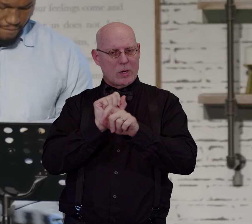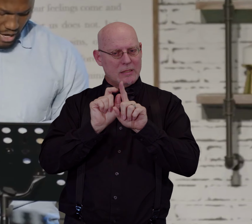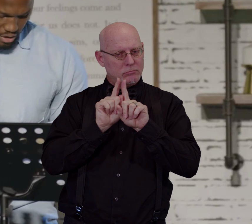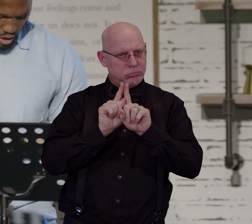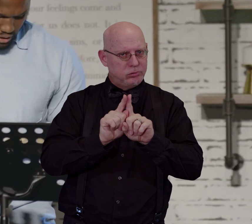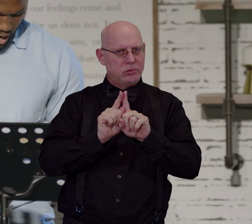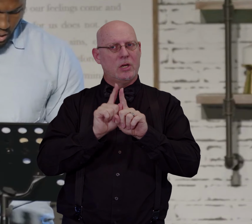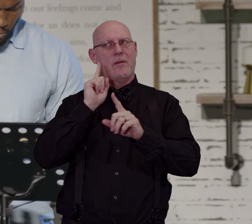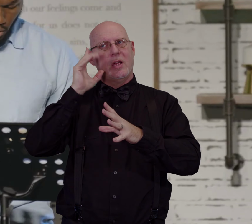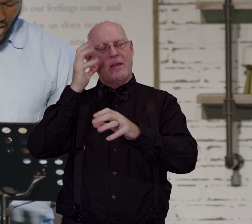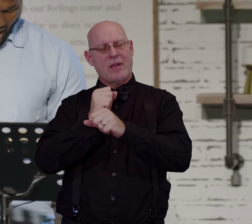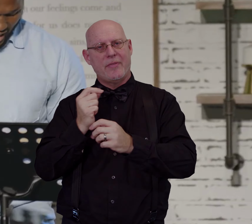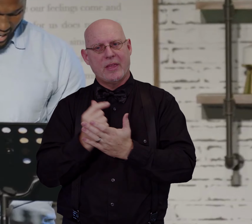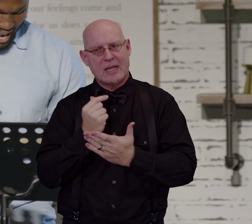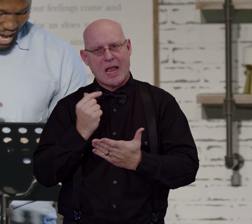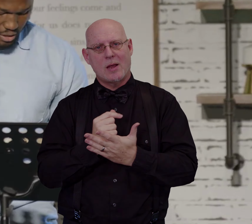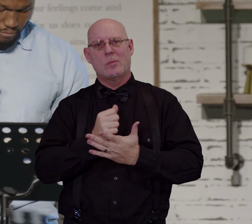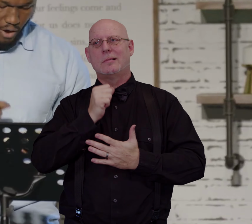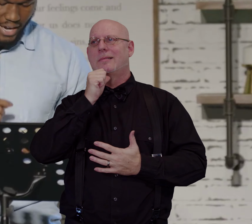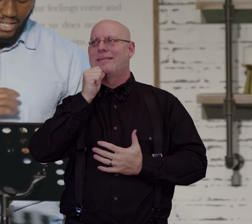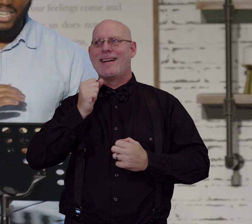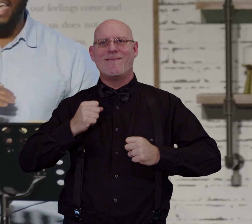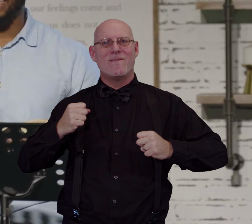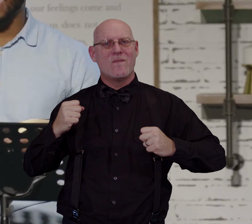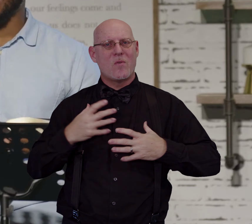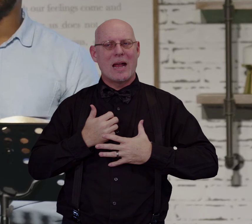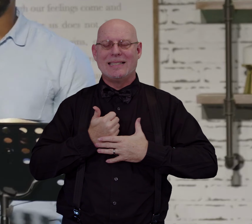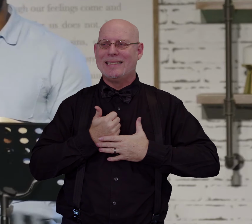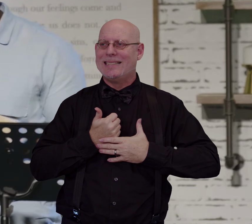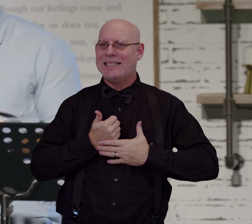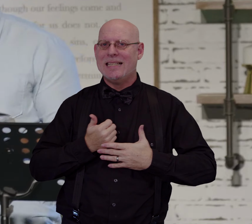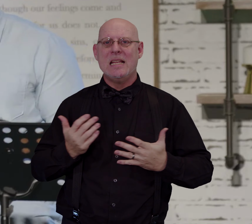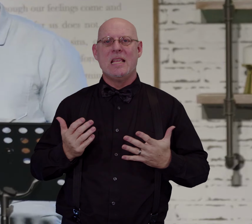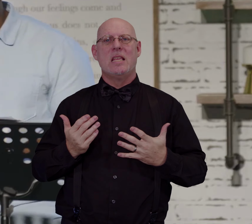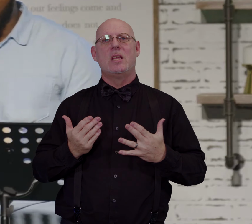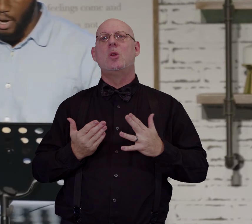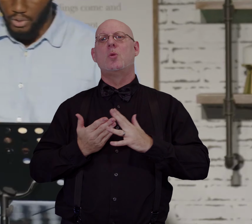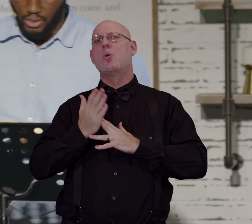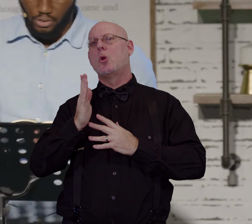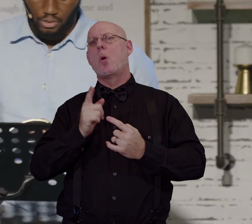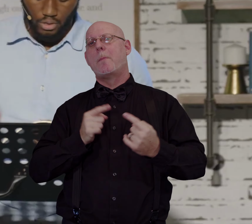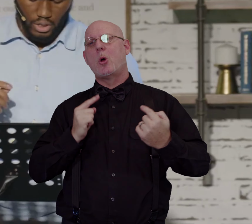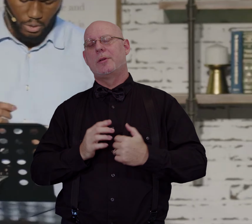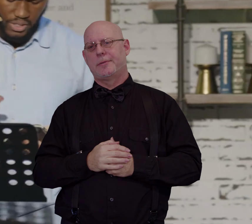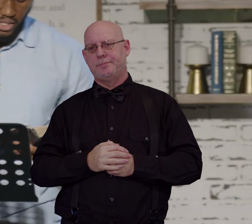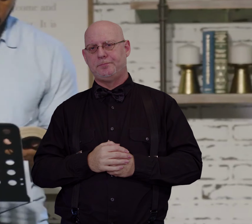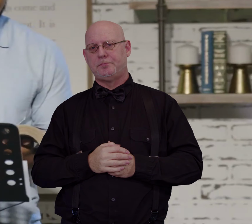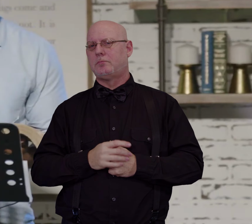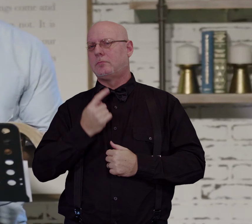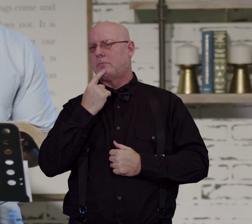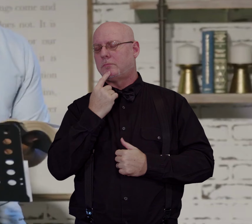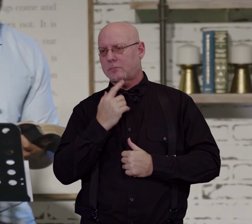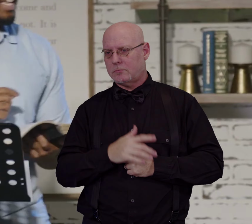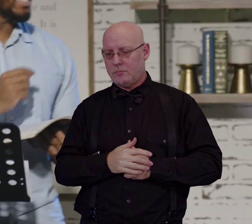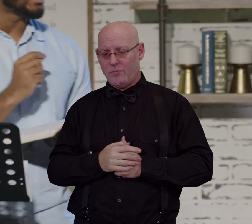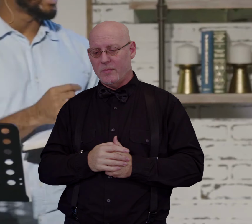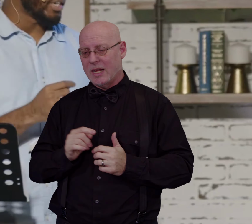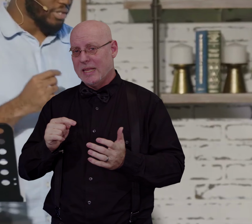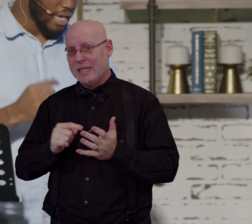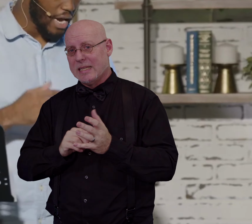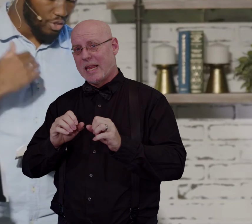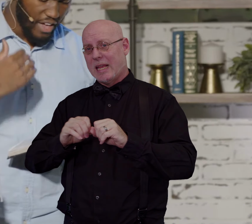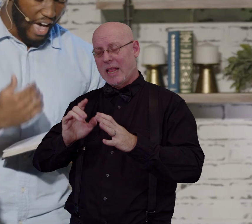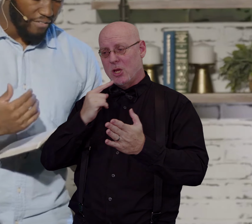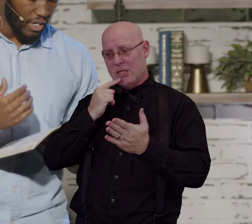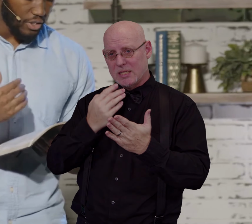for the faith of the gospel, and not frightened in anything by your opponents. Look what he says here. This is a